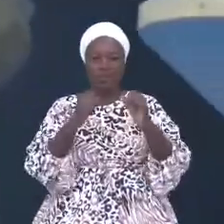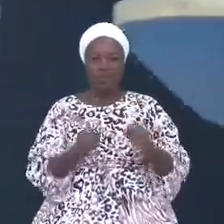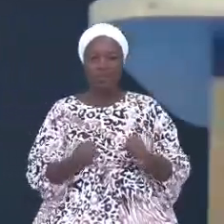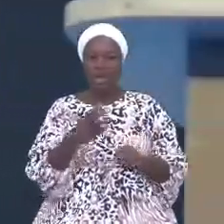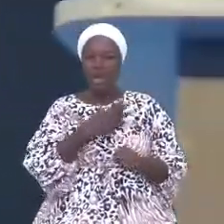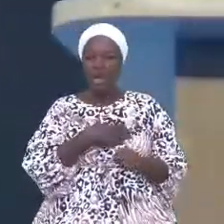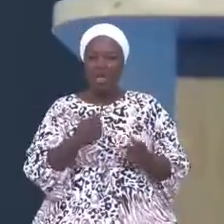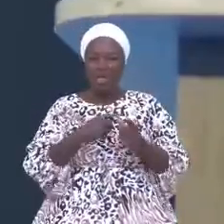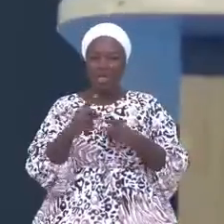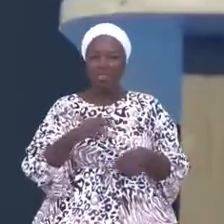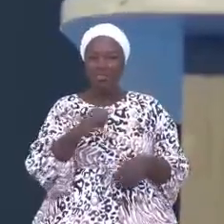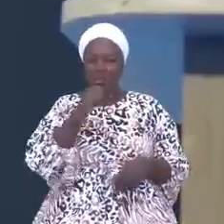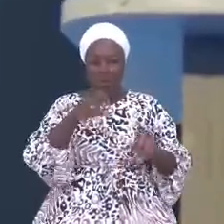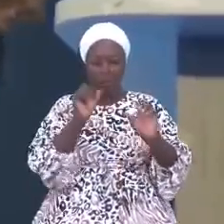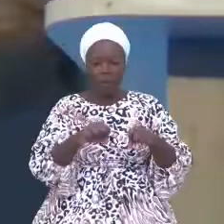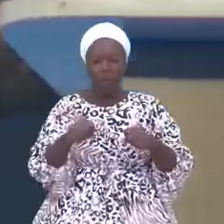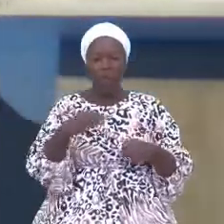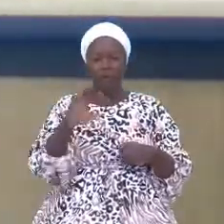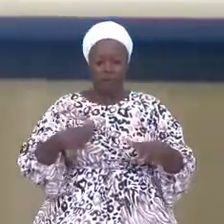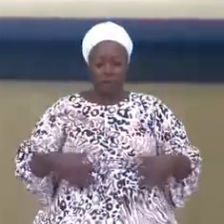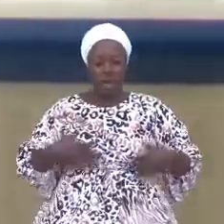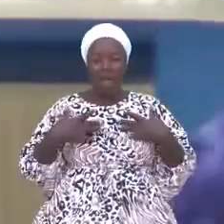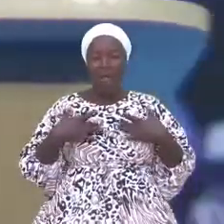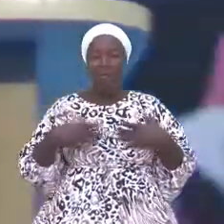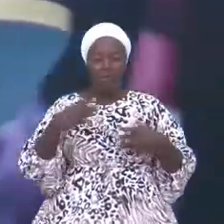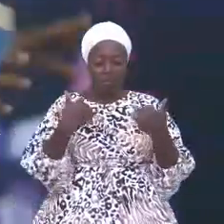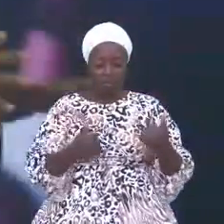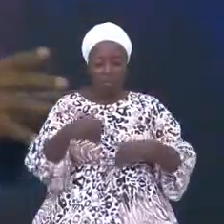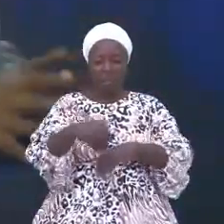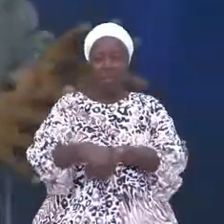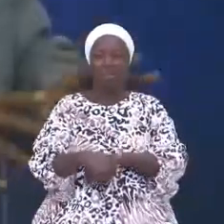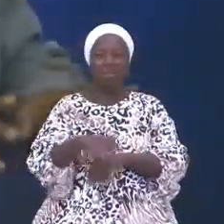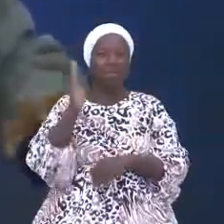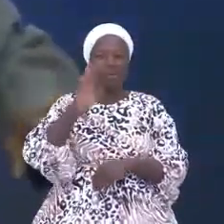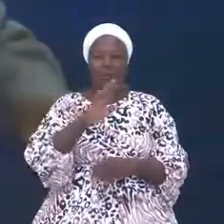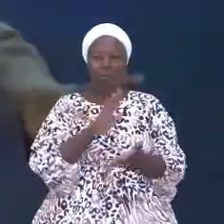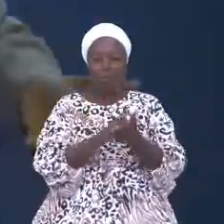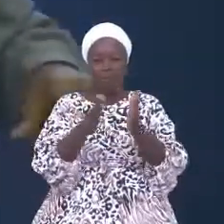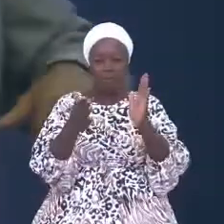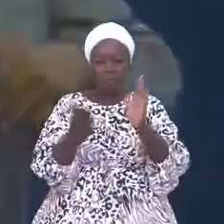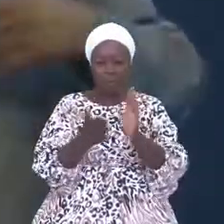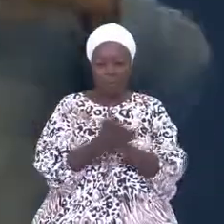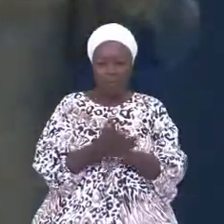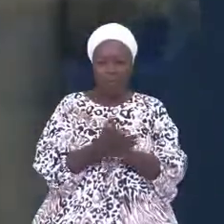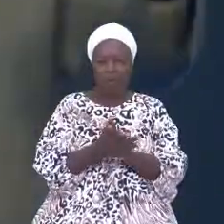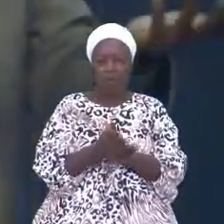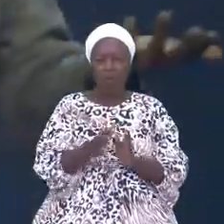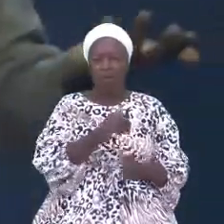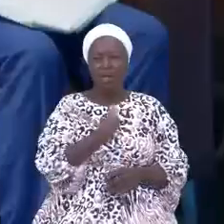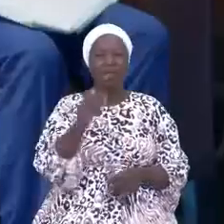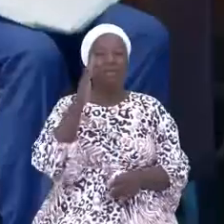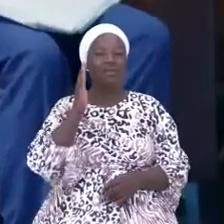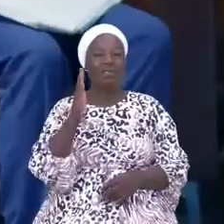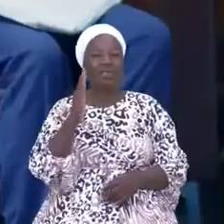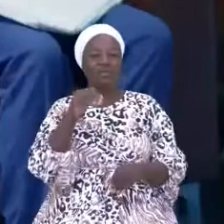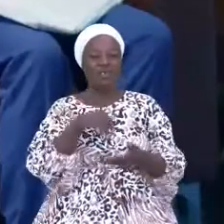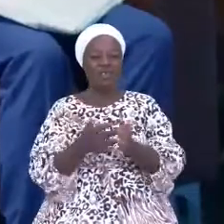the impossibility of your life tonight will become a testimony.